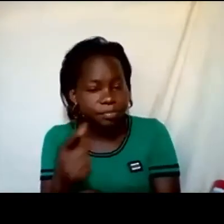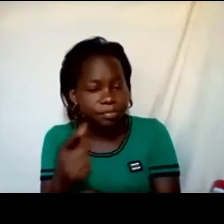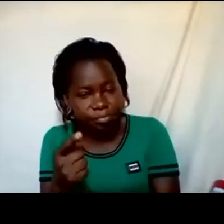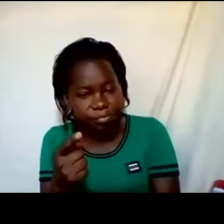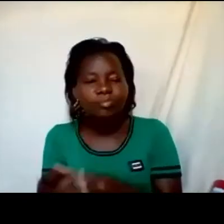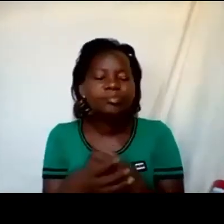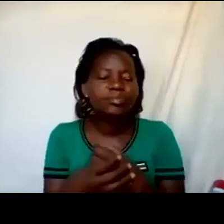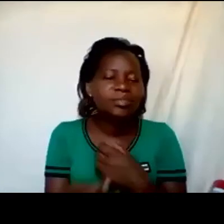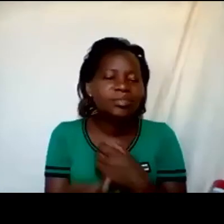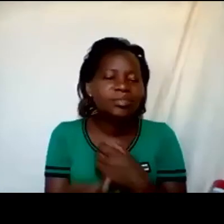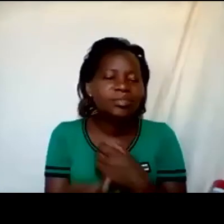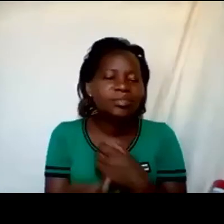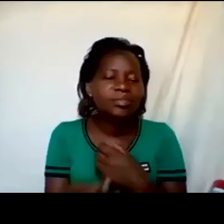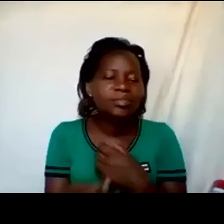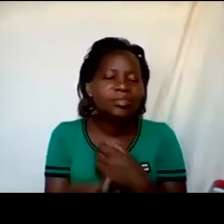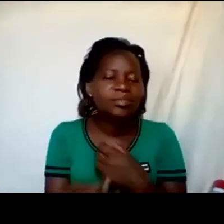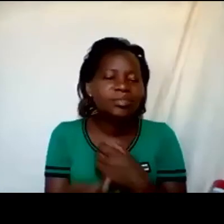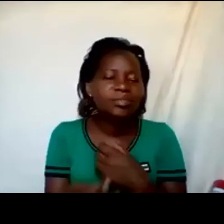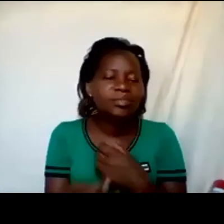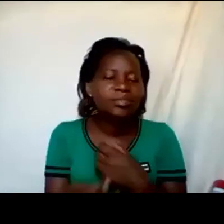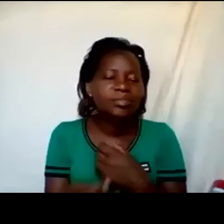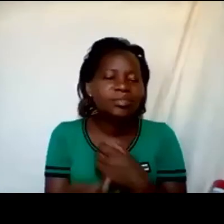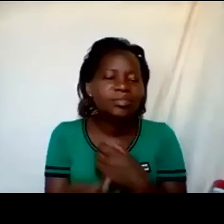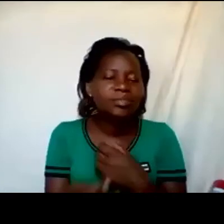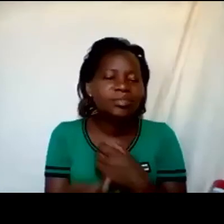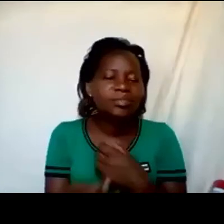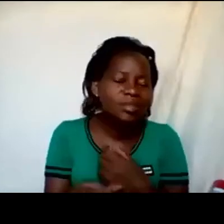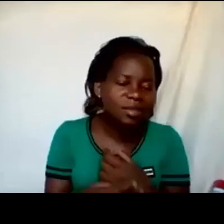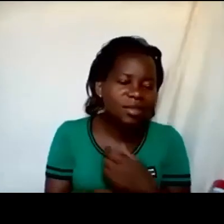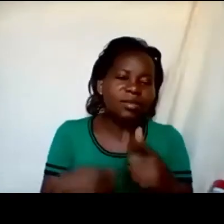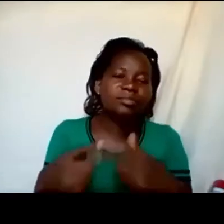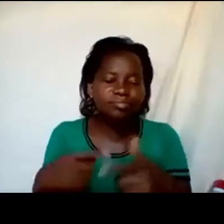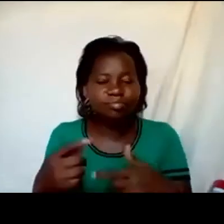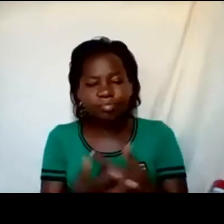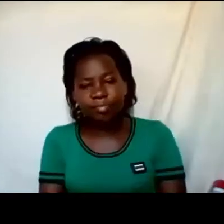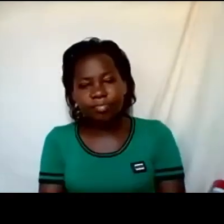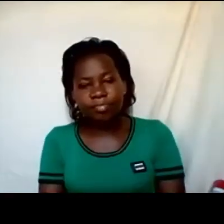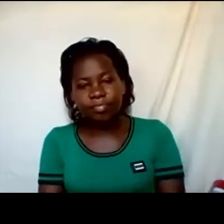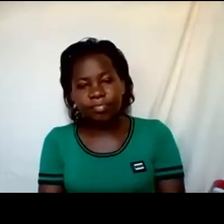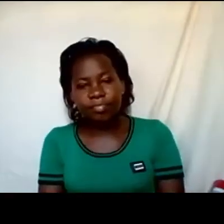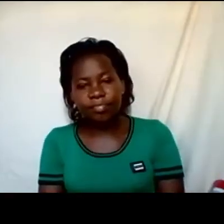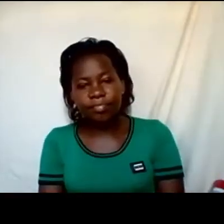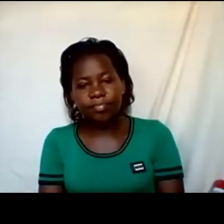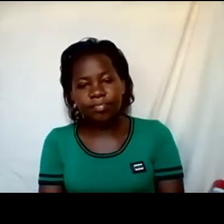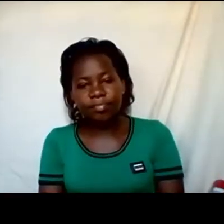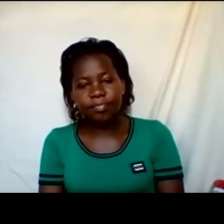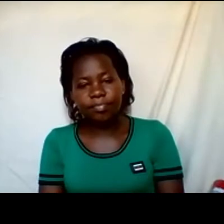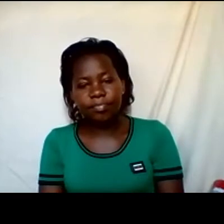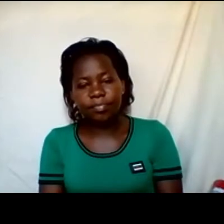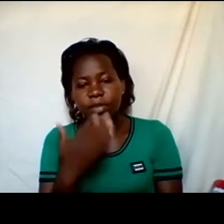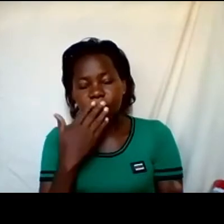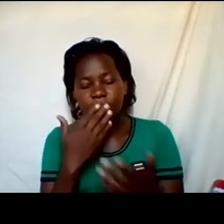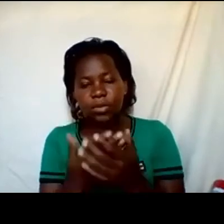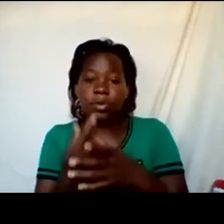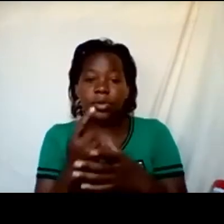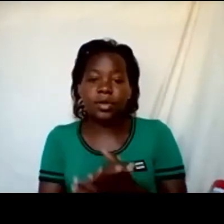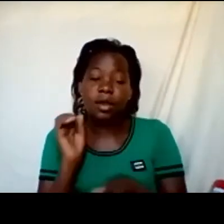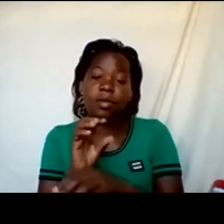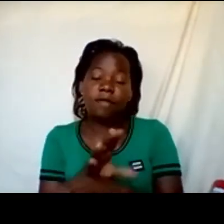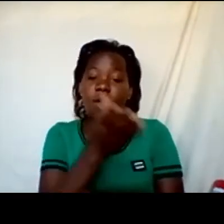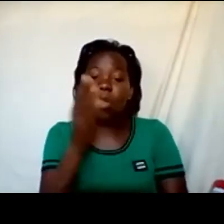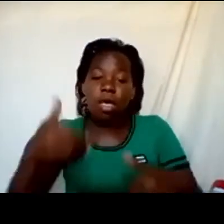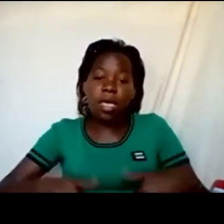two. For me, I think that was a very huge takeaway, and I advise someone, any young person out there, to take up these opportunities,